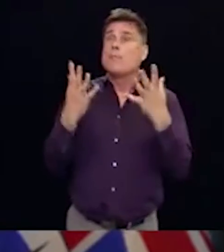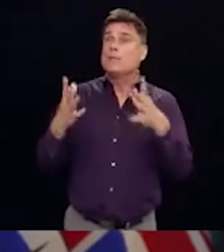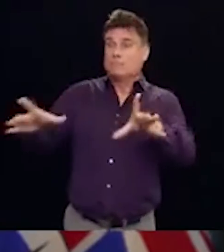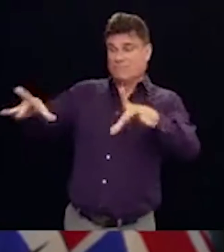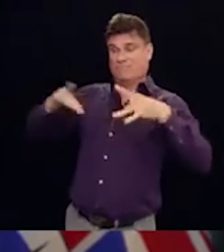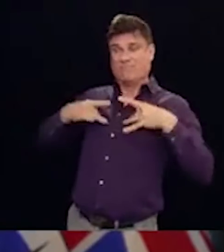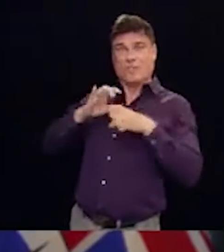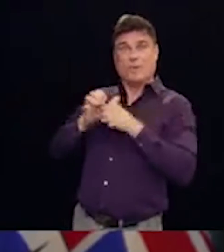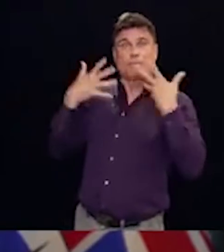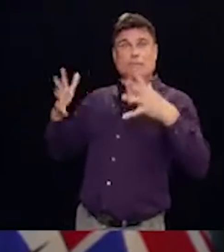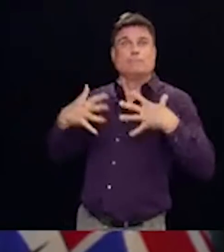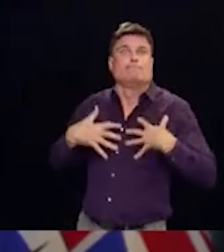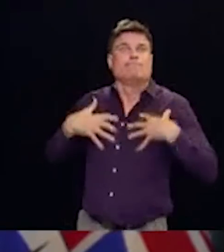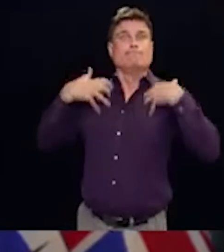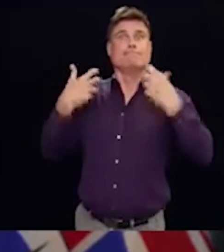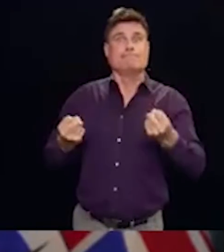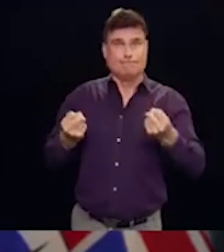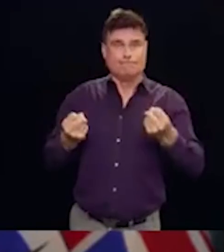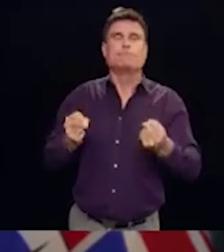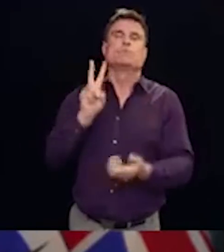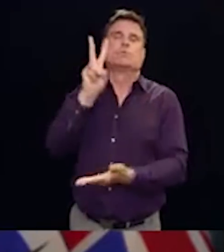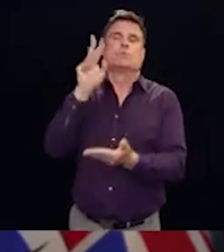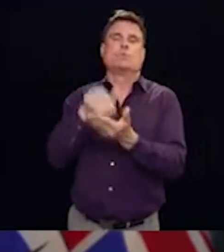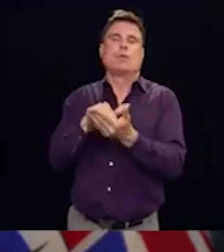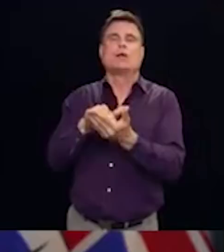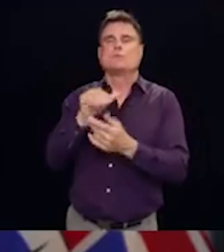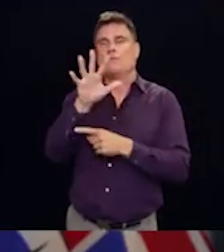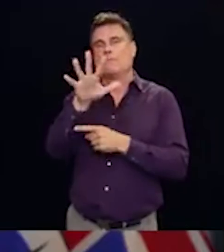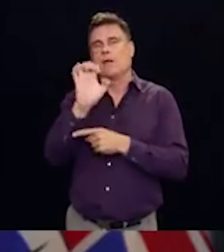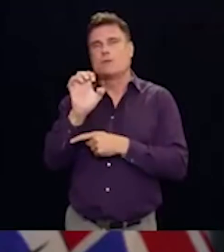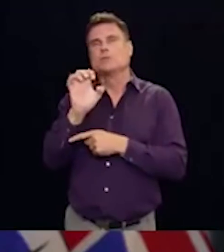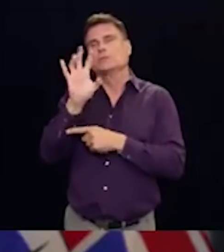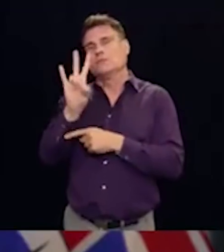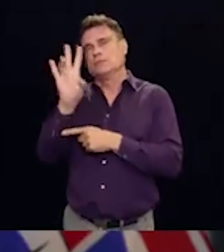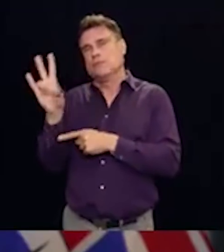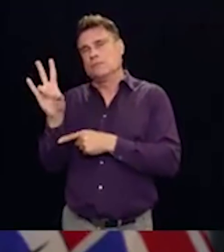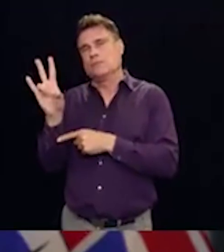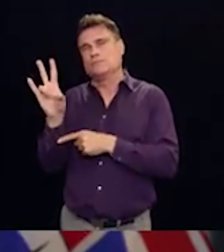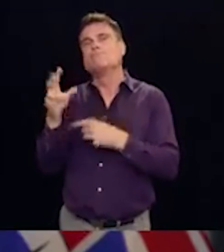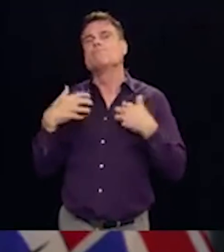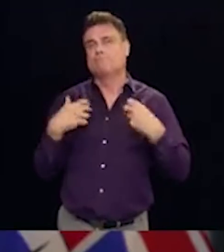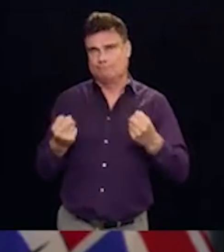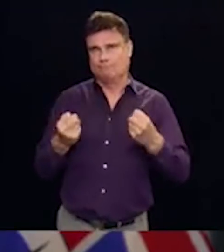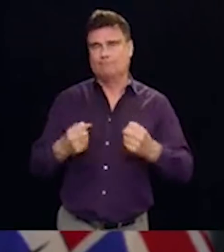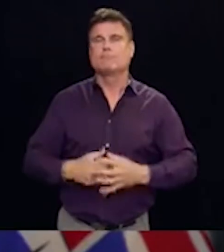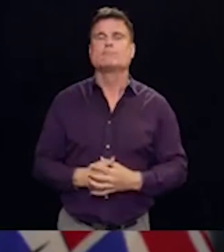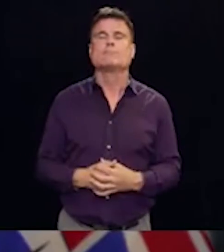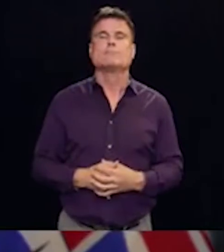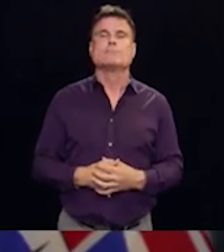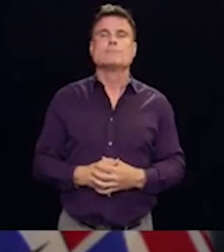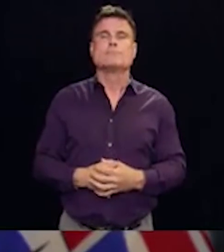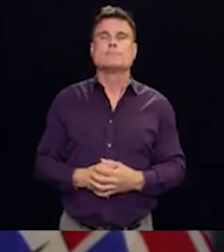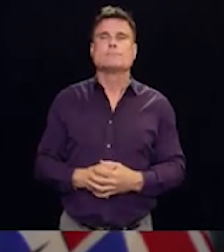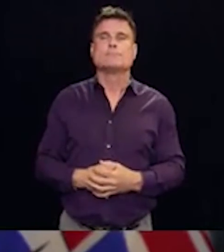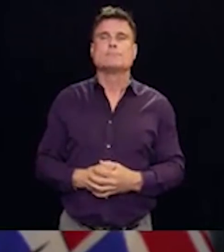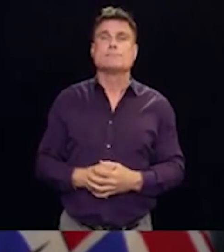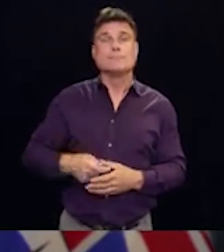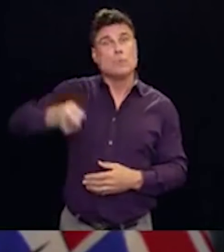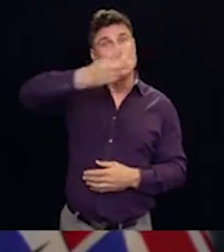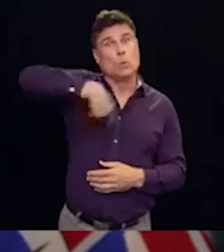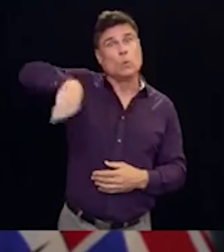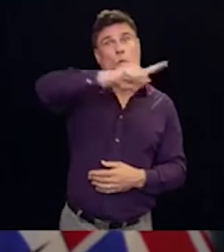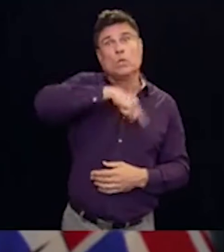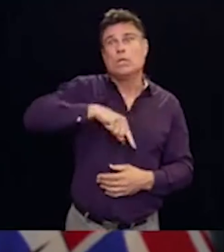As we move into this phase of our restart plan, we must remember that COVID-19 remains a risk